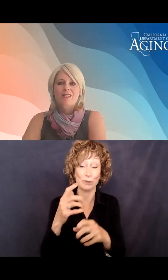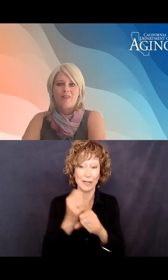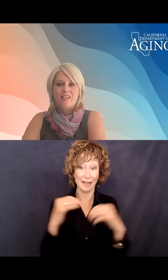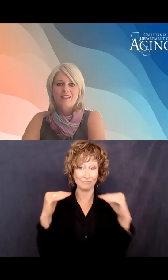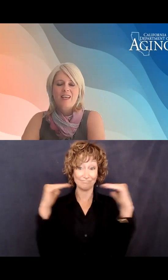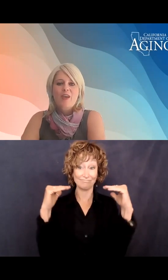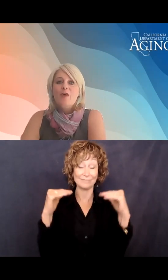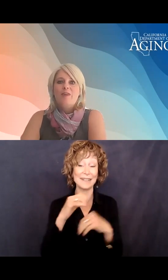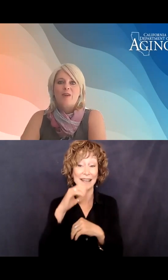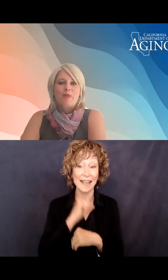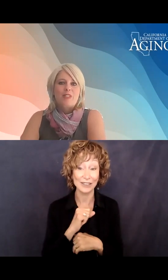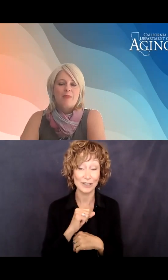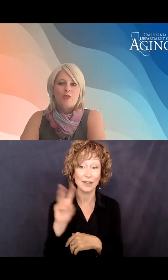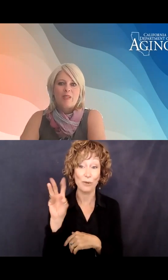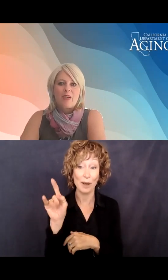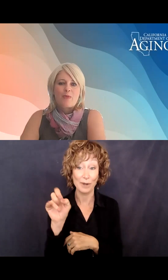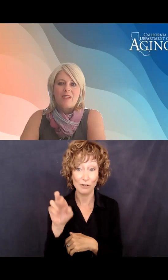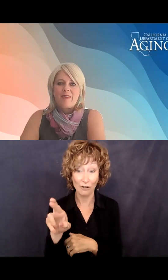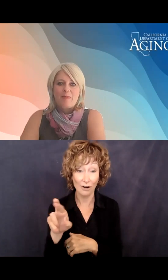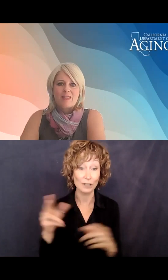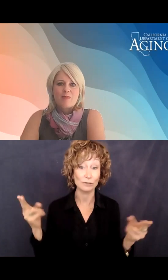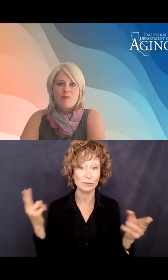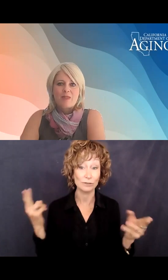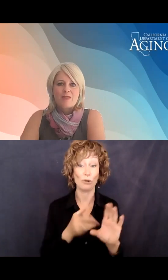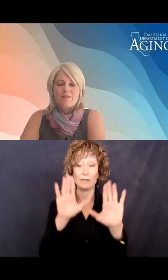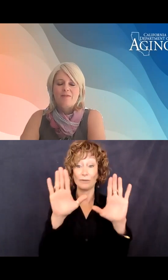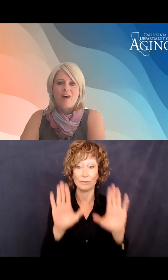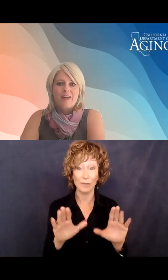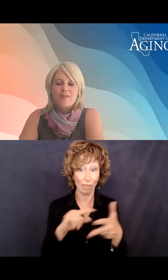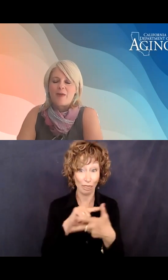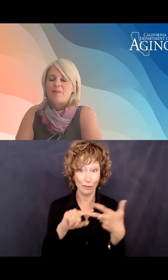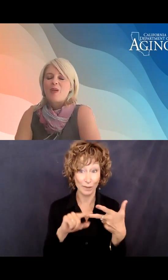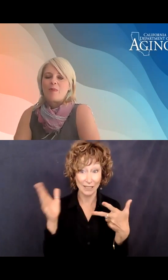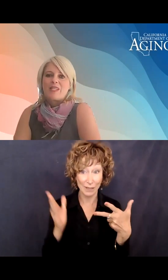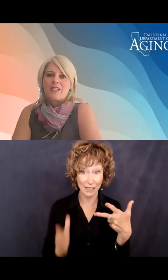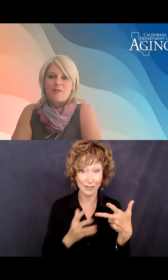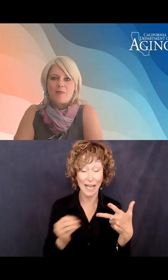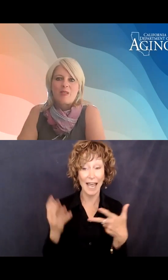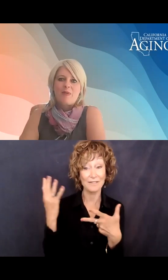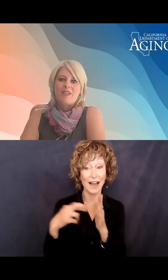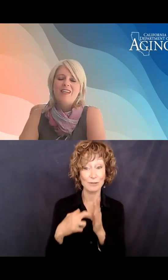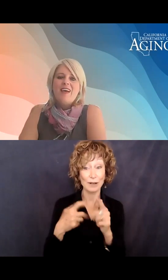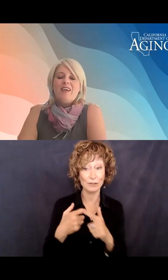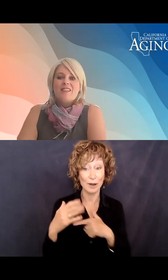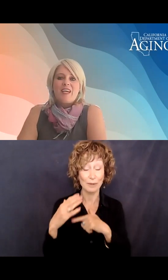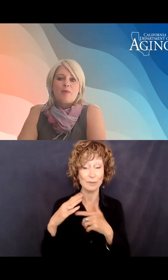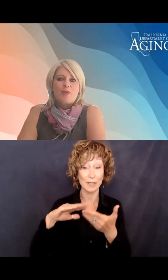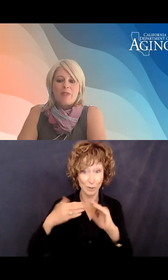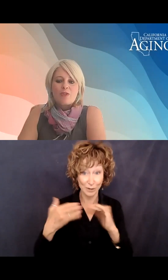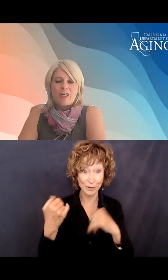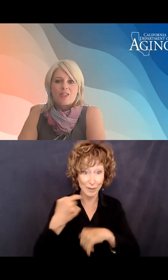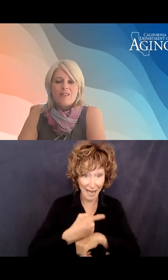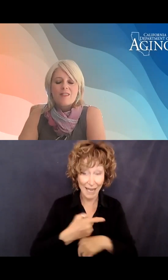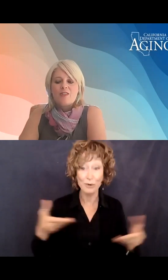webinar series. Very pleased to be joined by 3 fabulous speakers and 5 representatives from the community today, and we'll